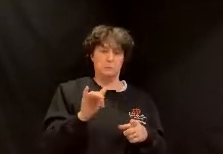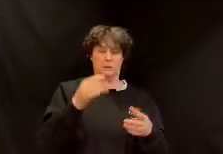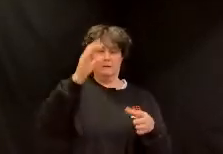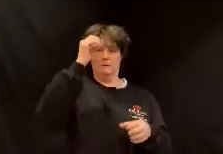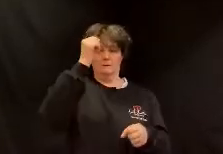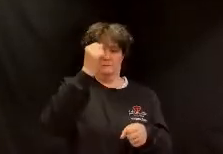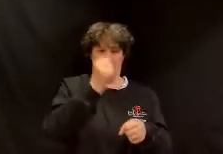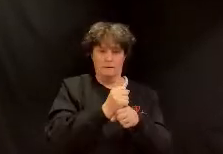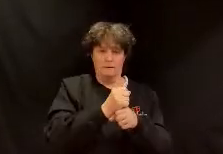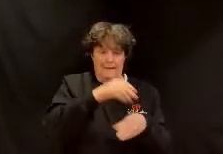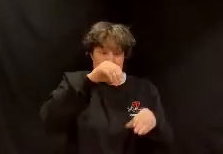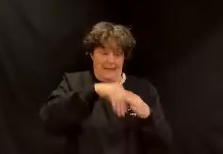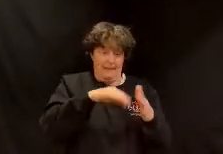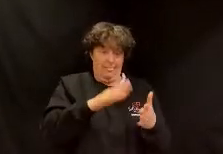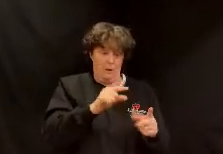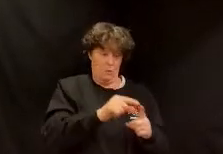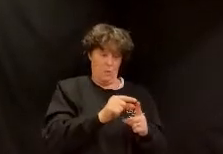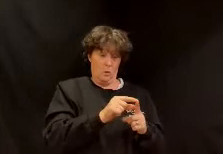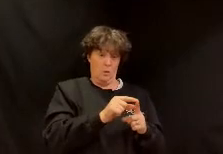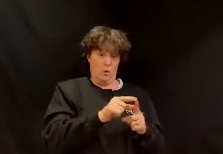In that rhema, there's faith.